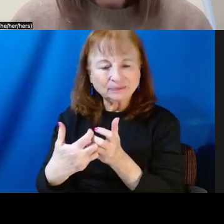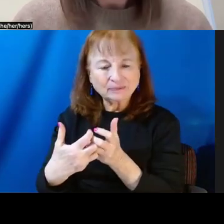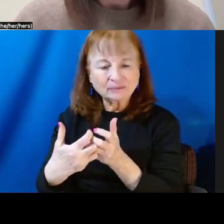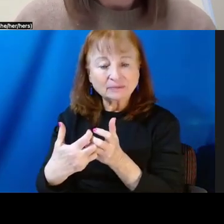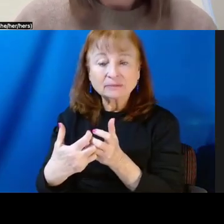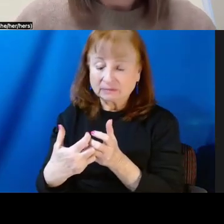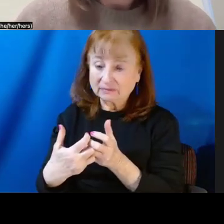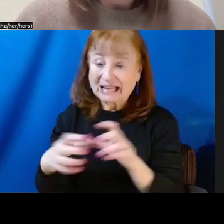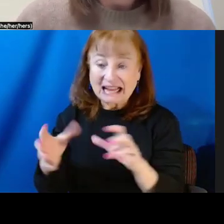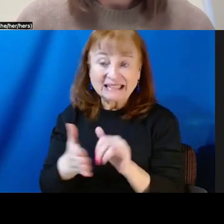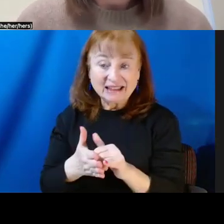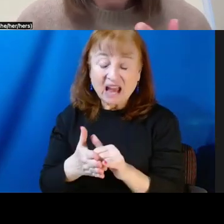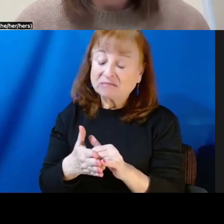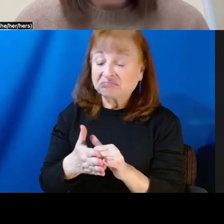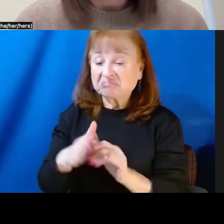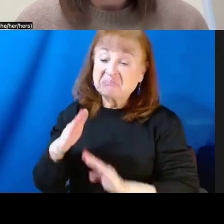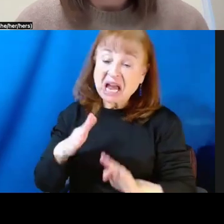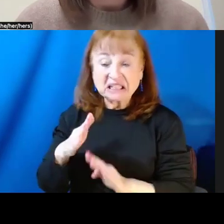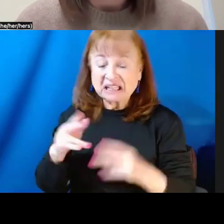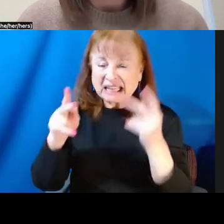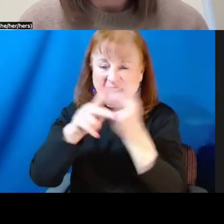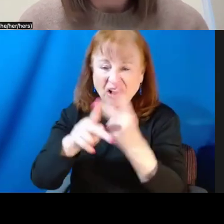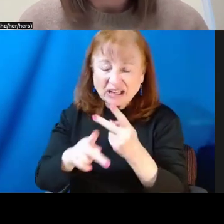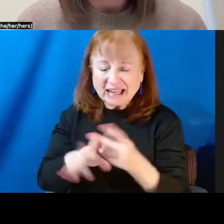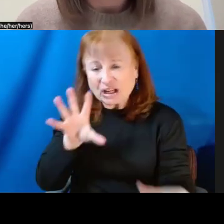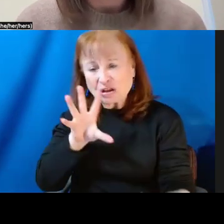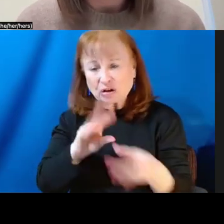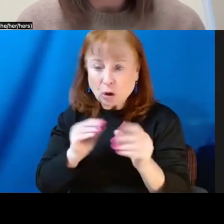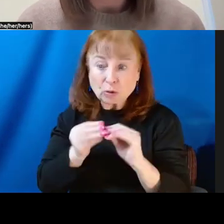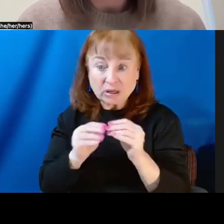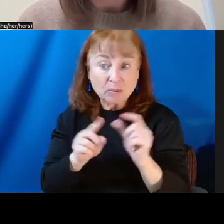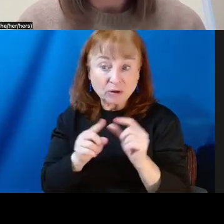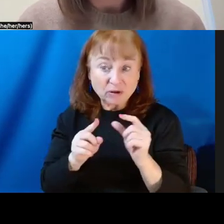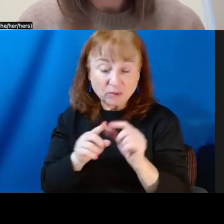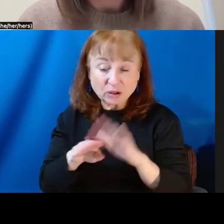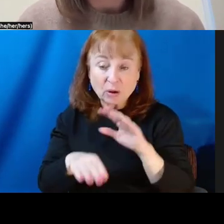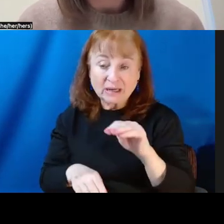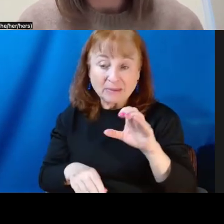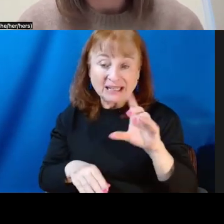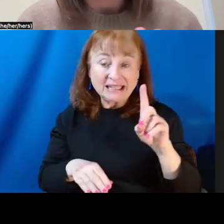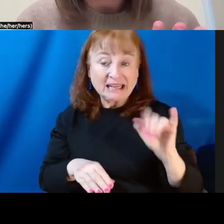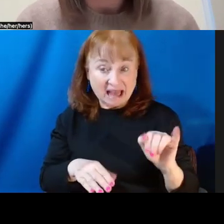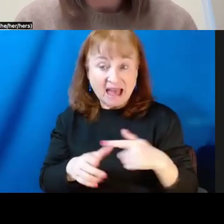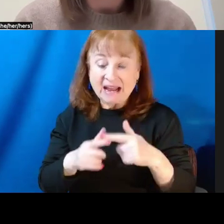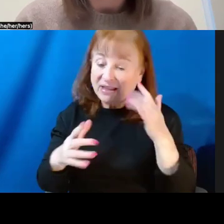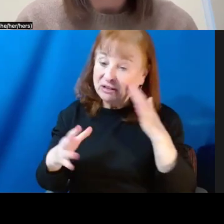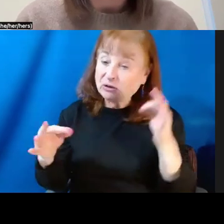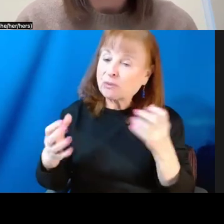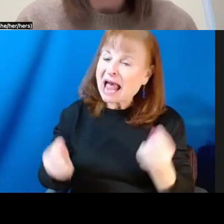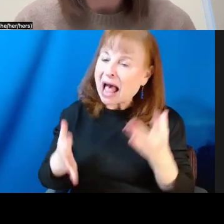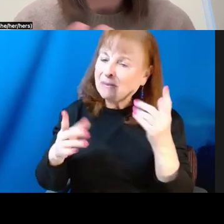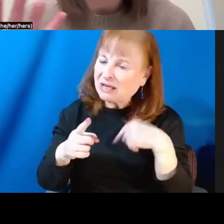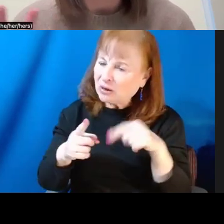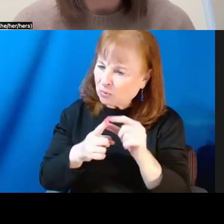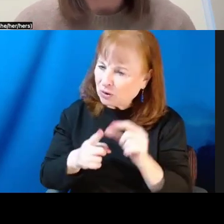And I did this by basically just calculating the total number of words on the MCDI and then determining how many of those